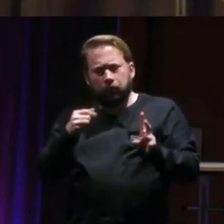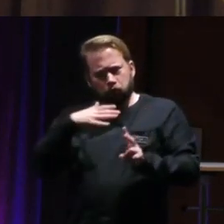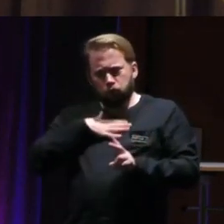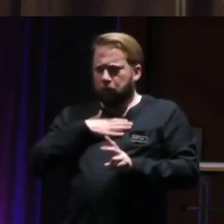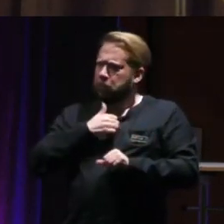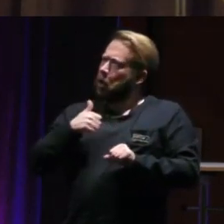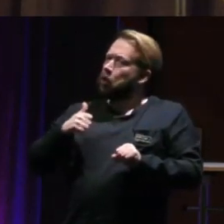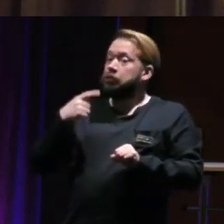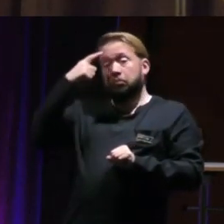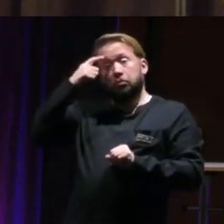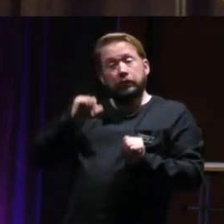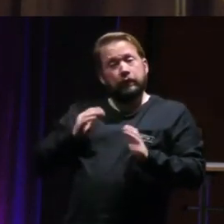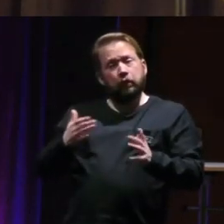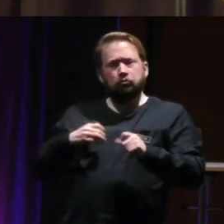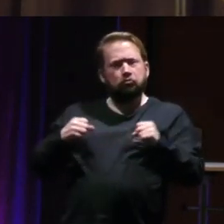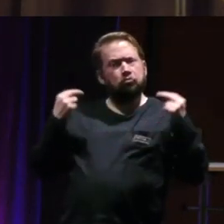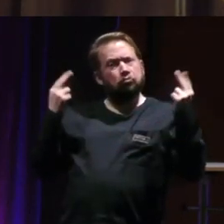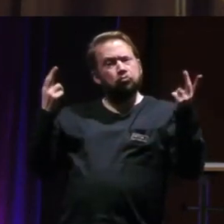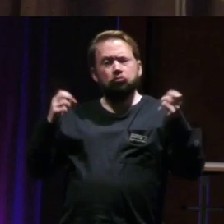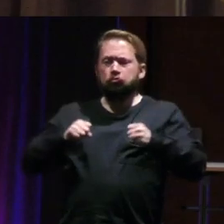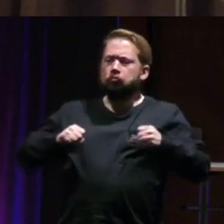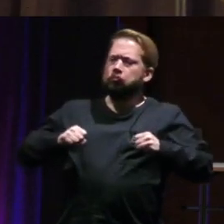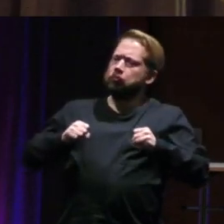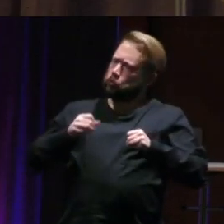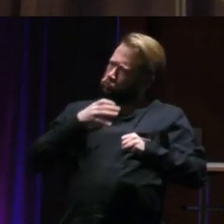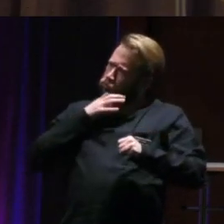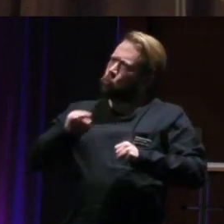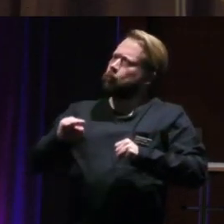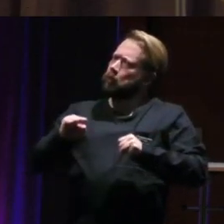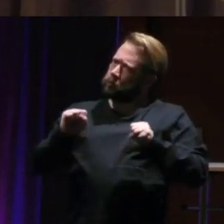want Russia to be big, great again,